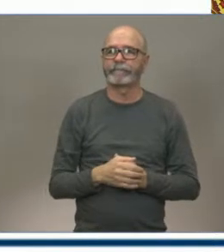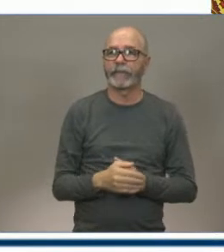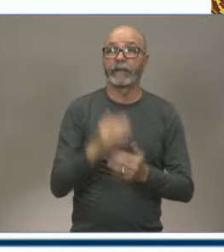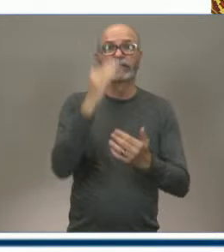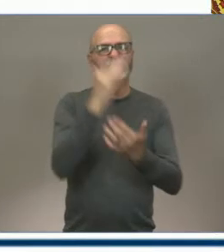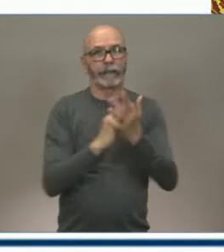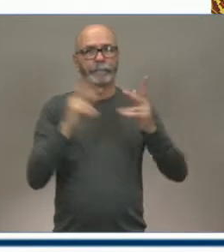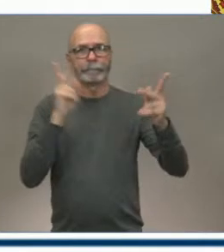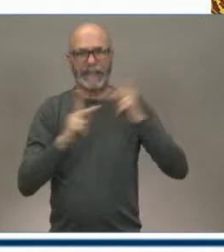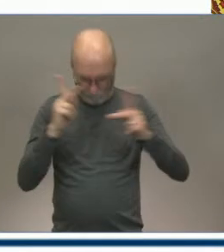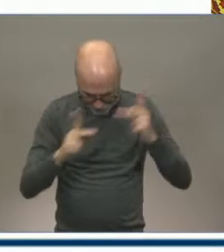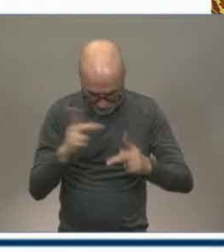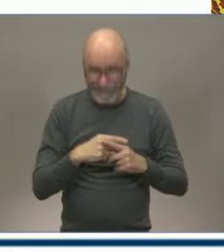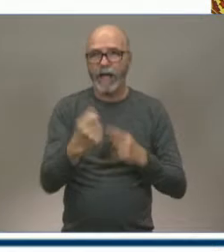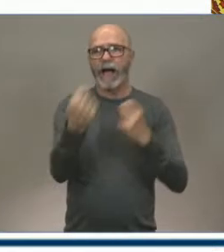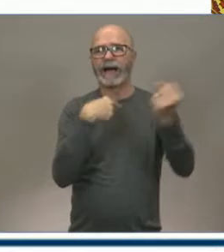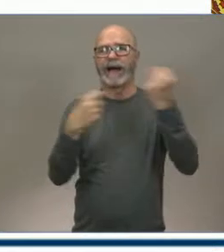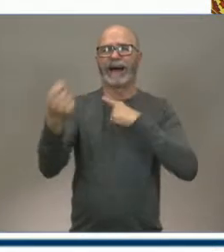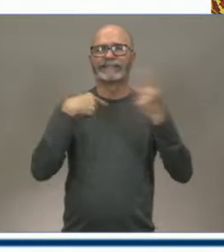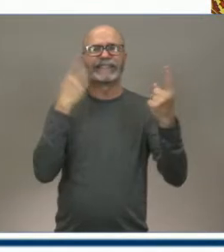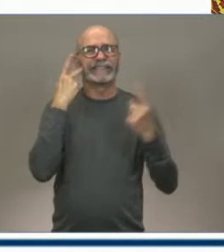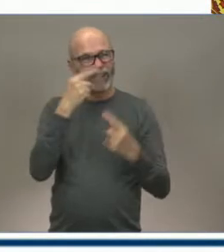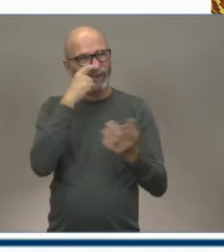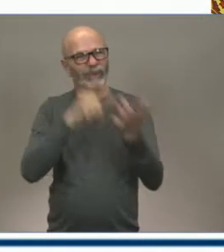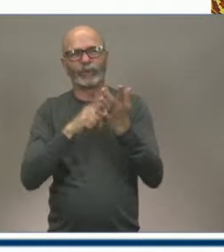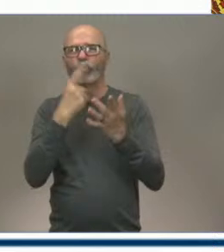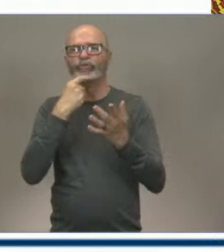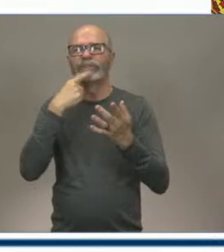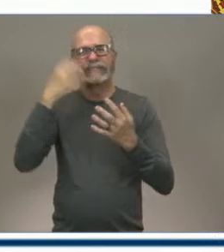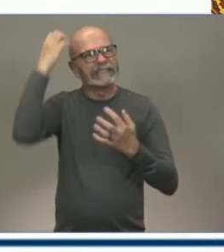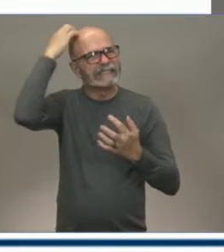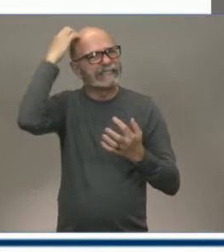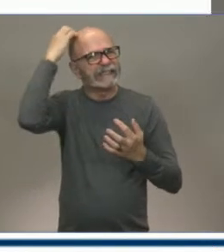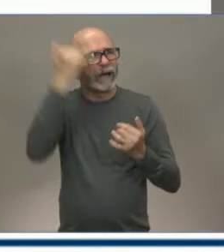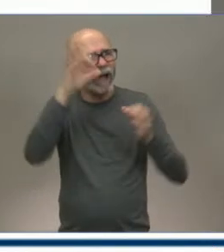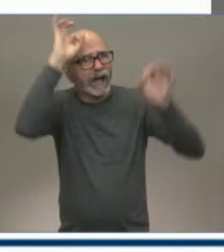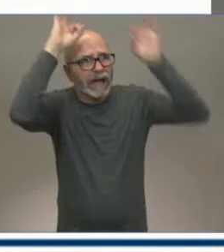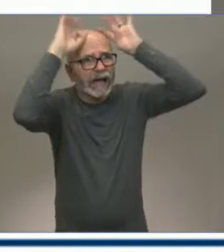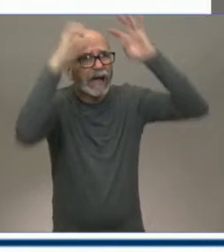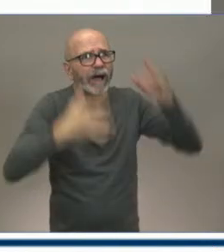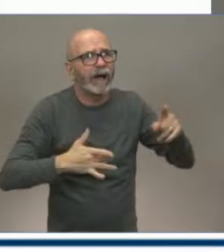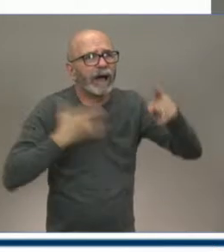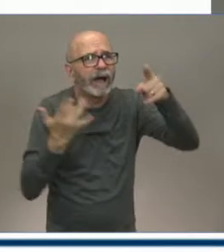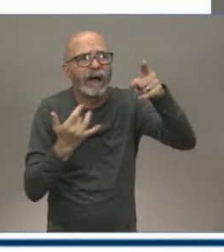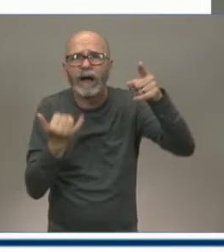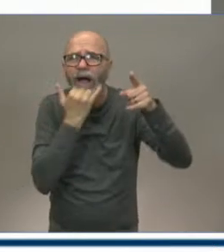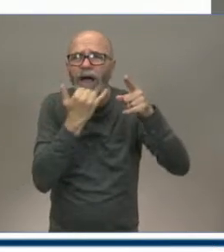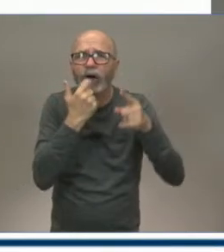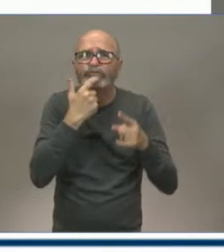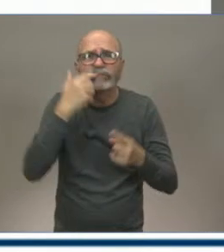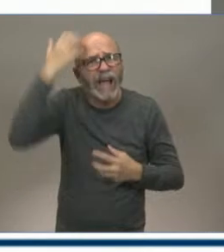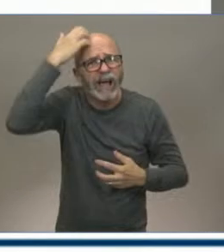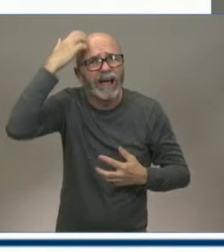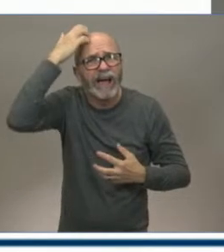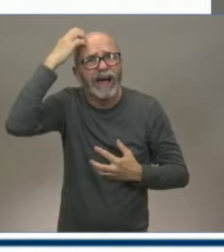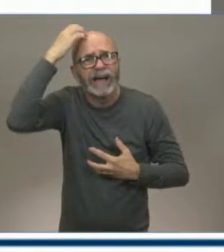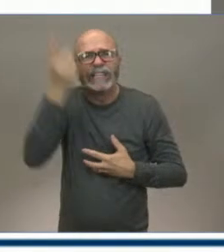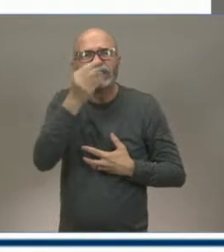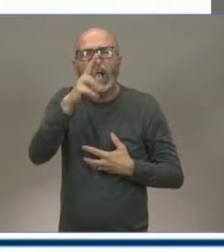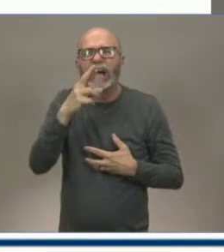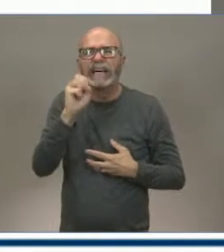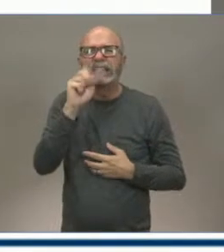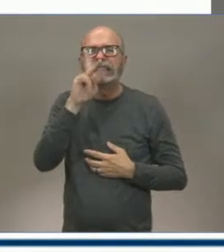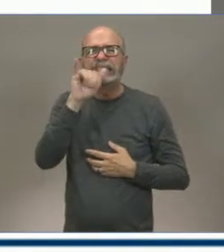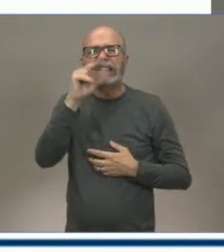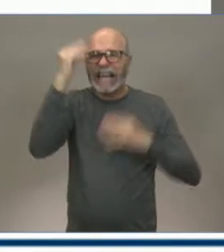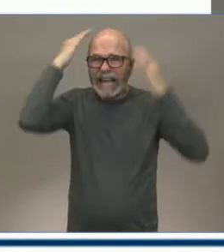reaction on my head. I'm fine. My health is good. I'll let people know what's happening. So people may recall that I had a skin cancer